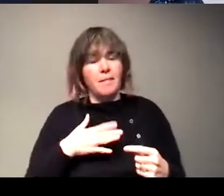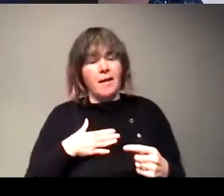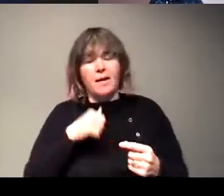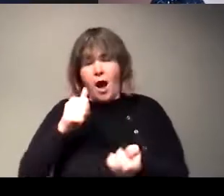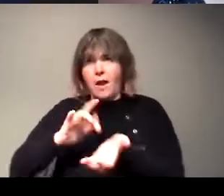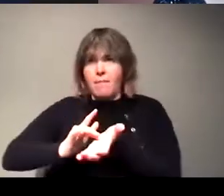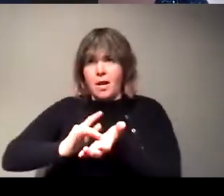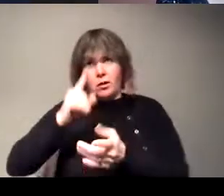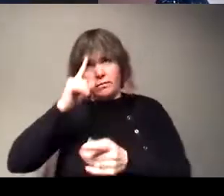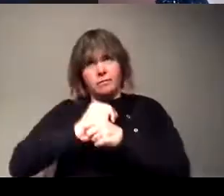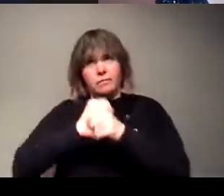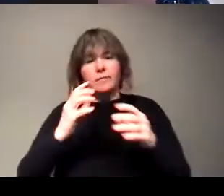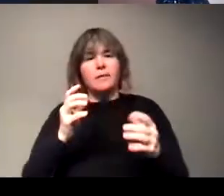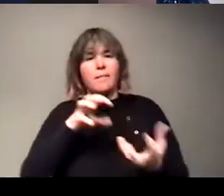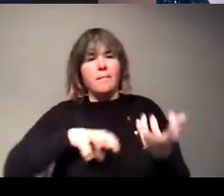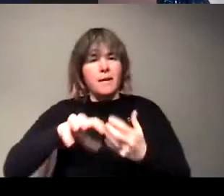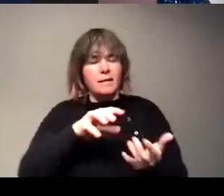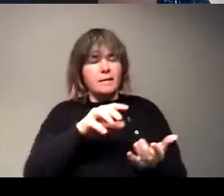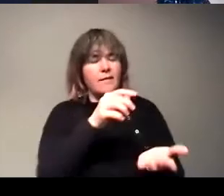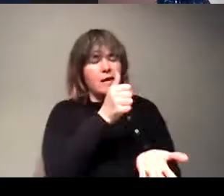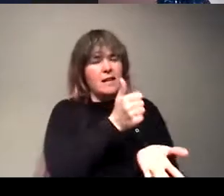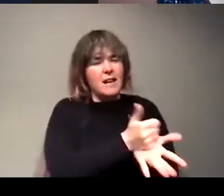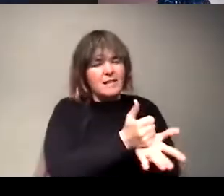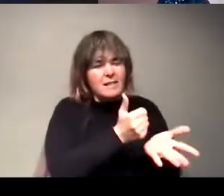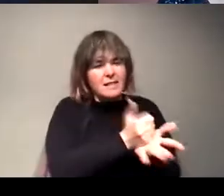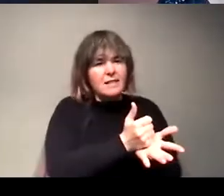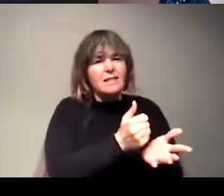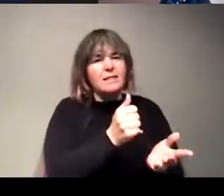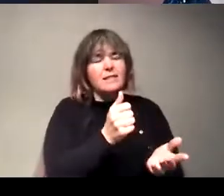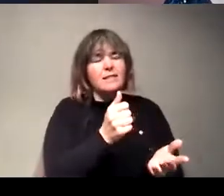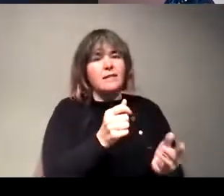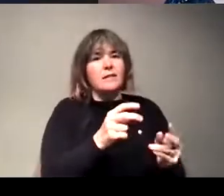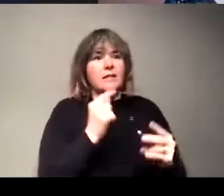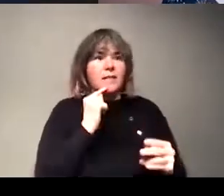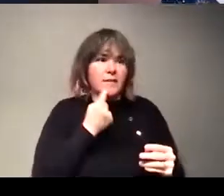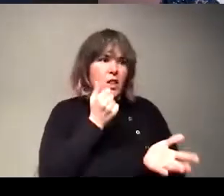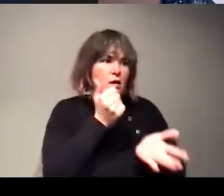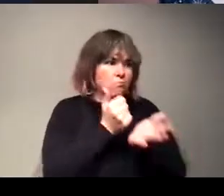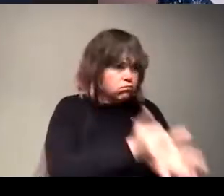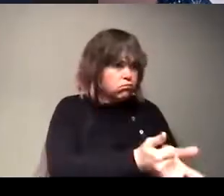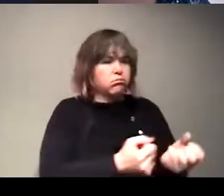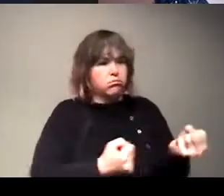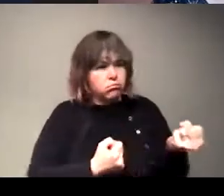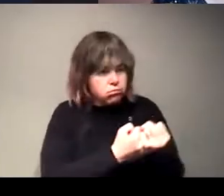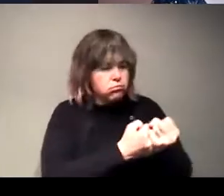understanding, a combination of like assisted, it's like a very assisted breathing thing. And so I'm imagining